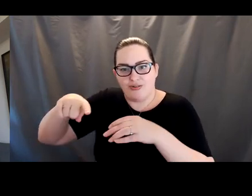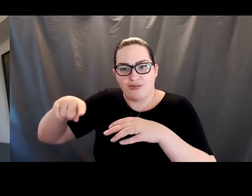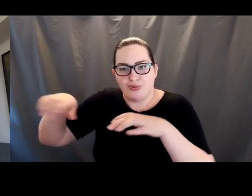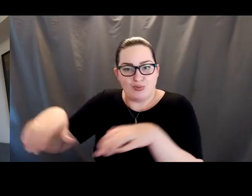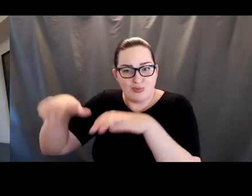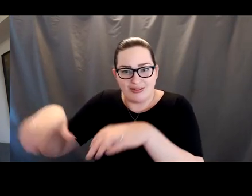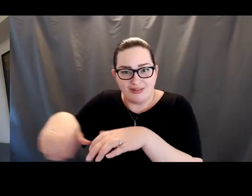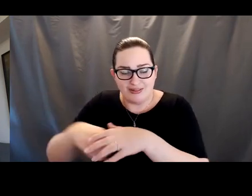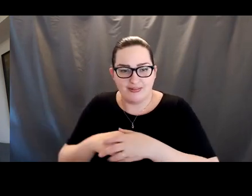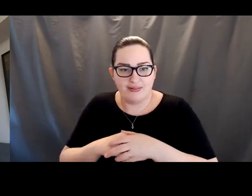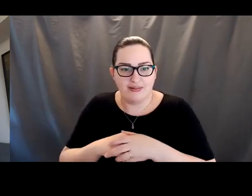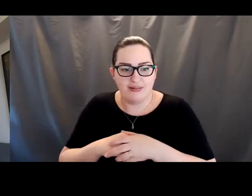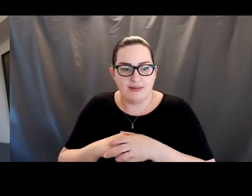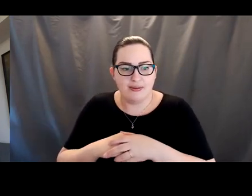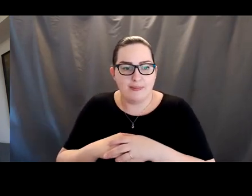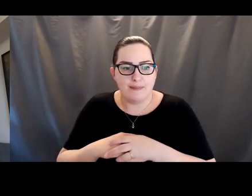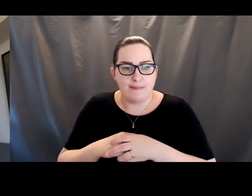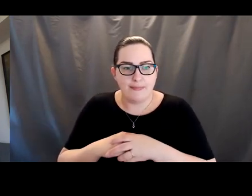persecuted.